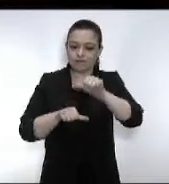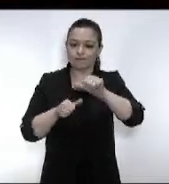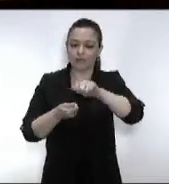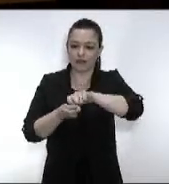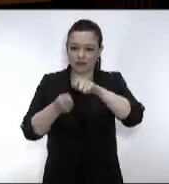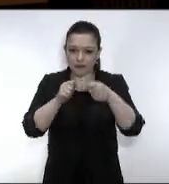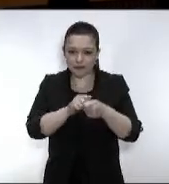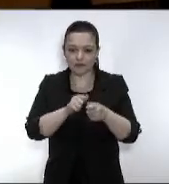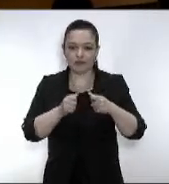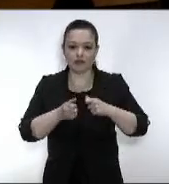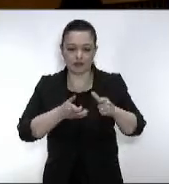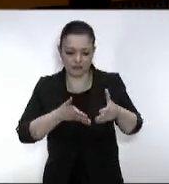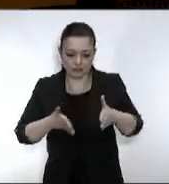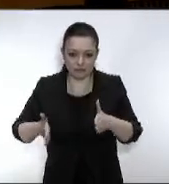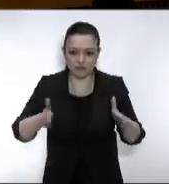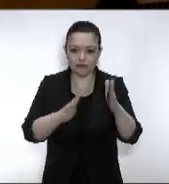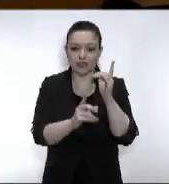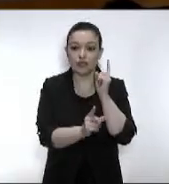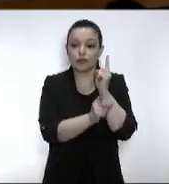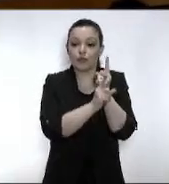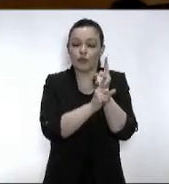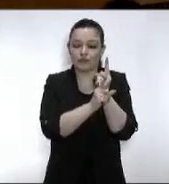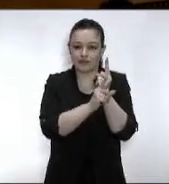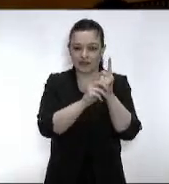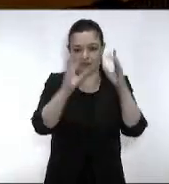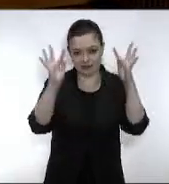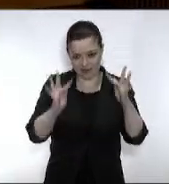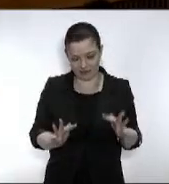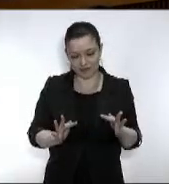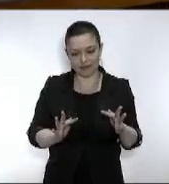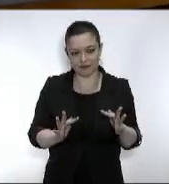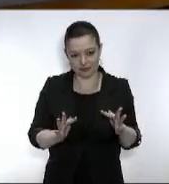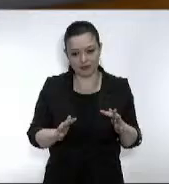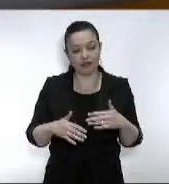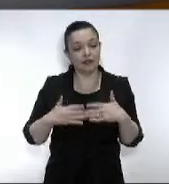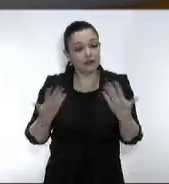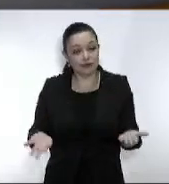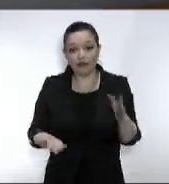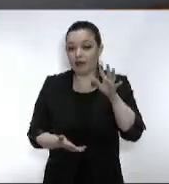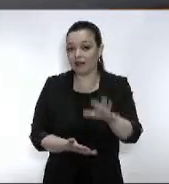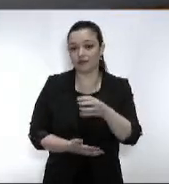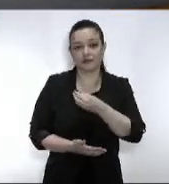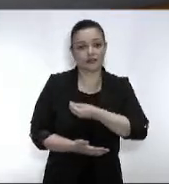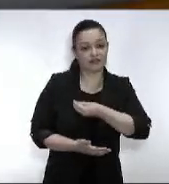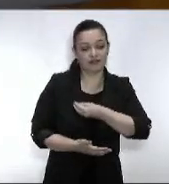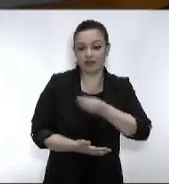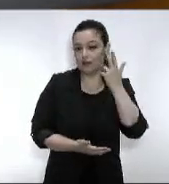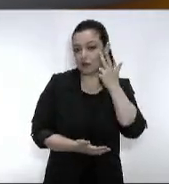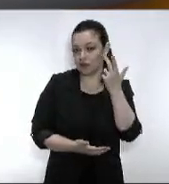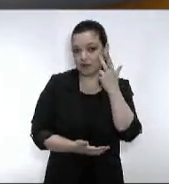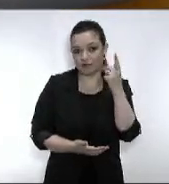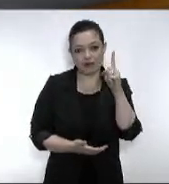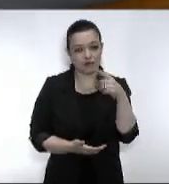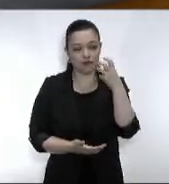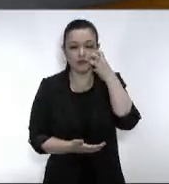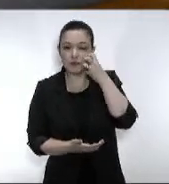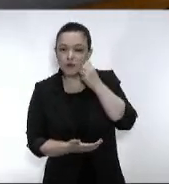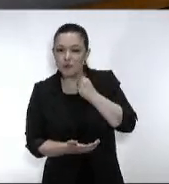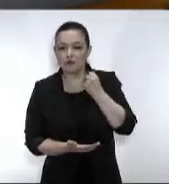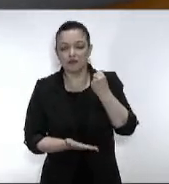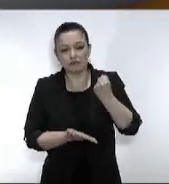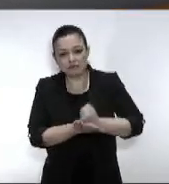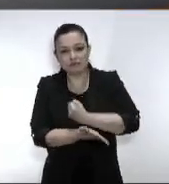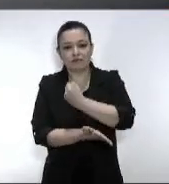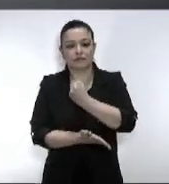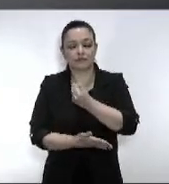to be happy in spite of suffering. So it's part of the process.